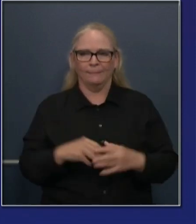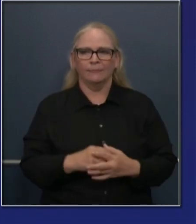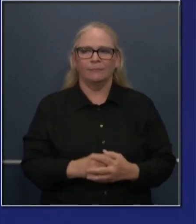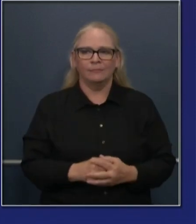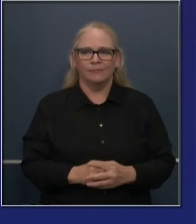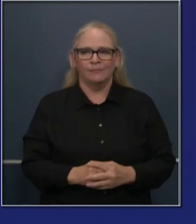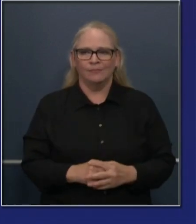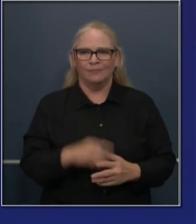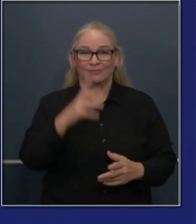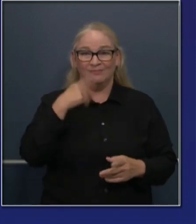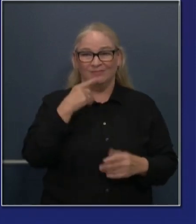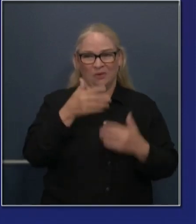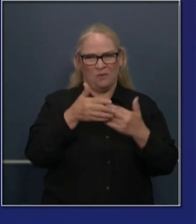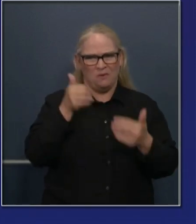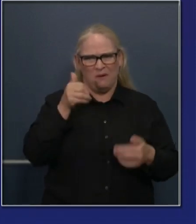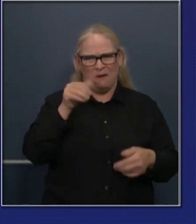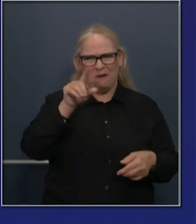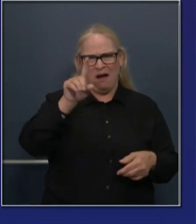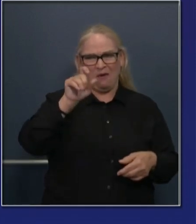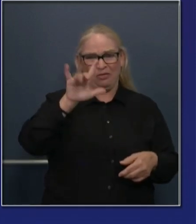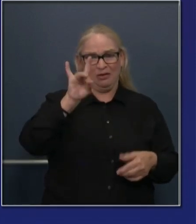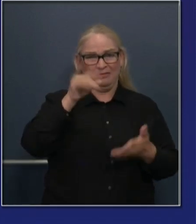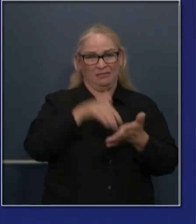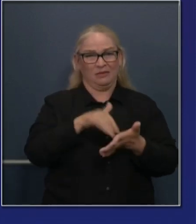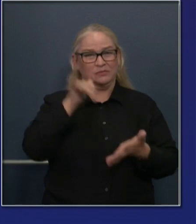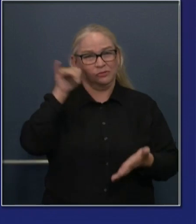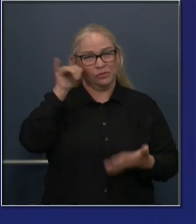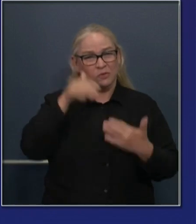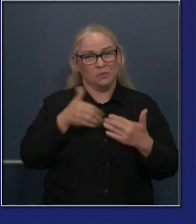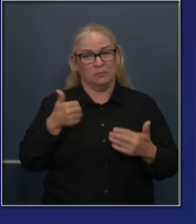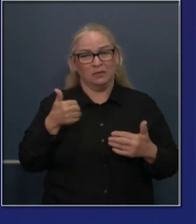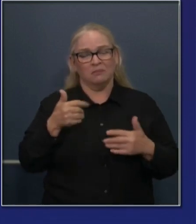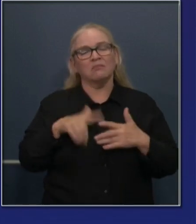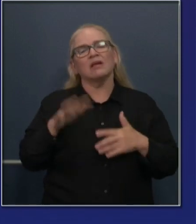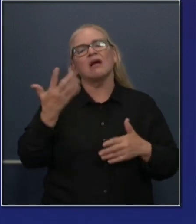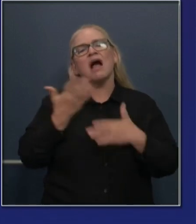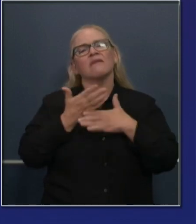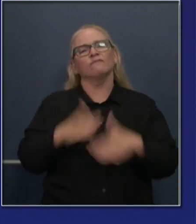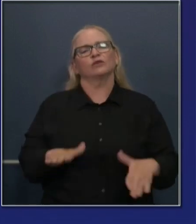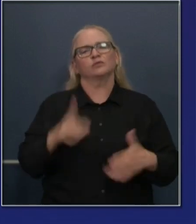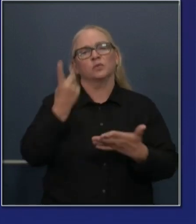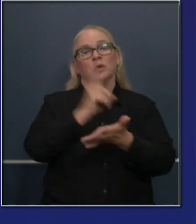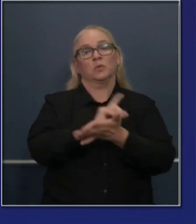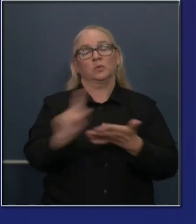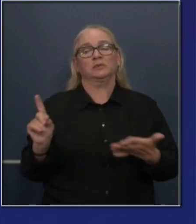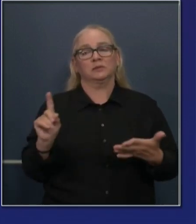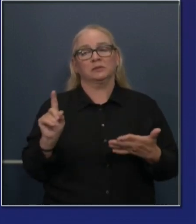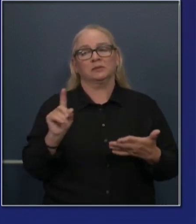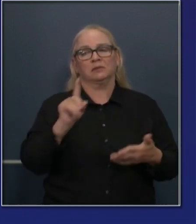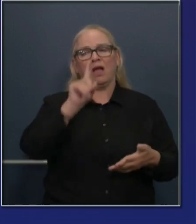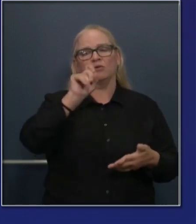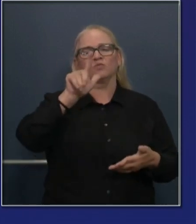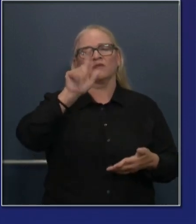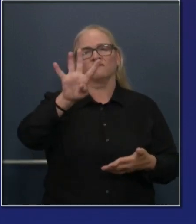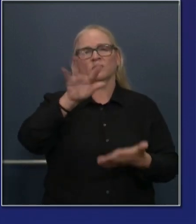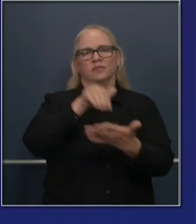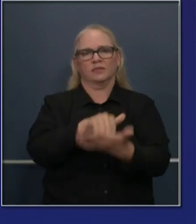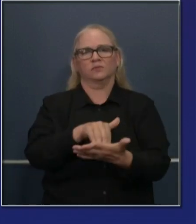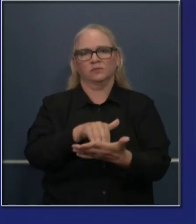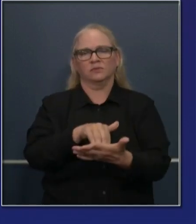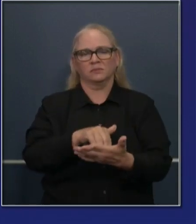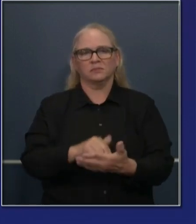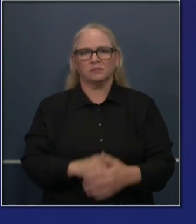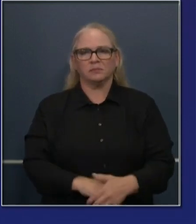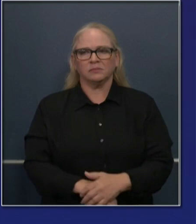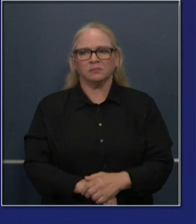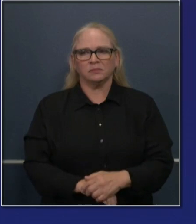people yesterday. You'll see the average number of tests over the last 7 days, north of 124,000. We will, yes, continue to work